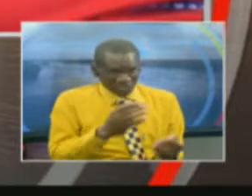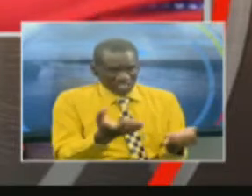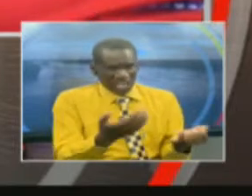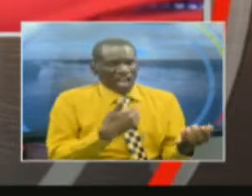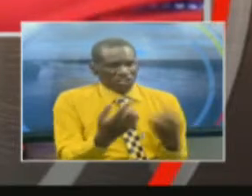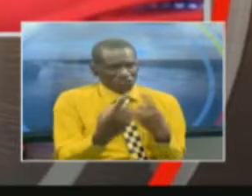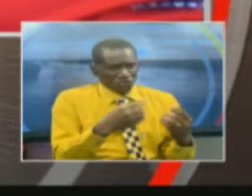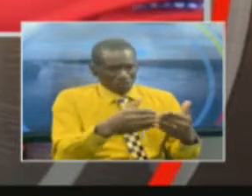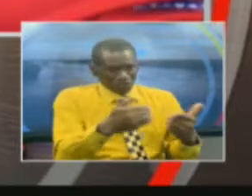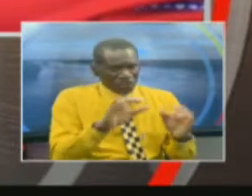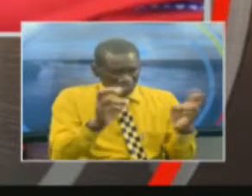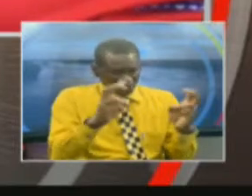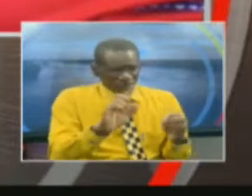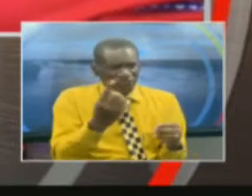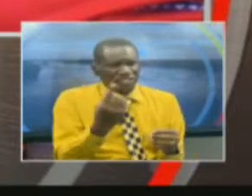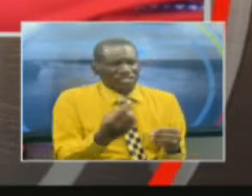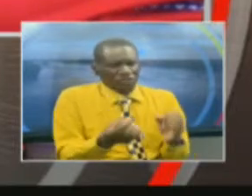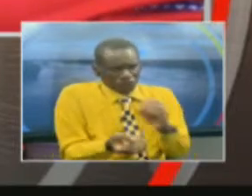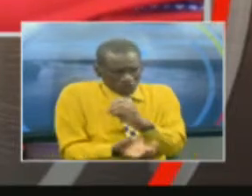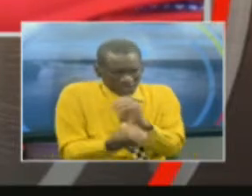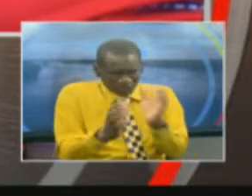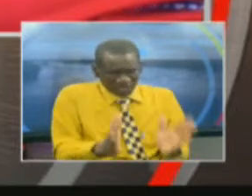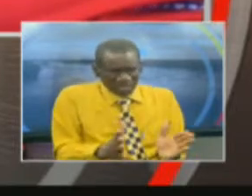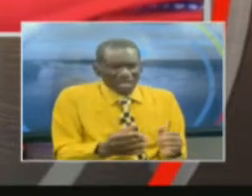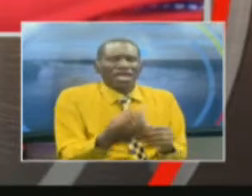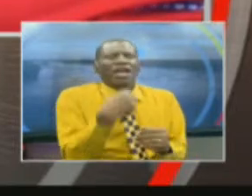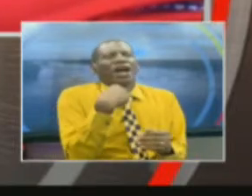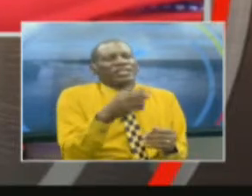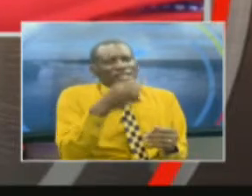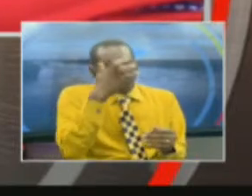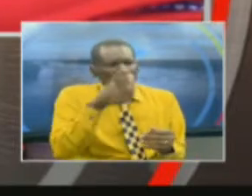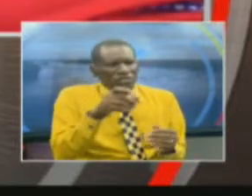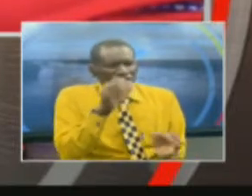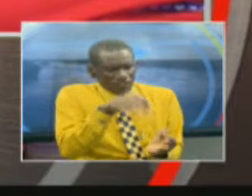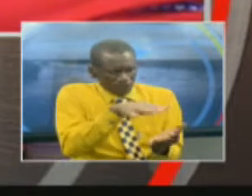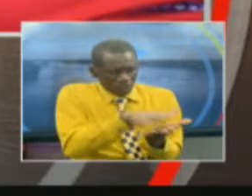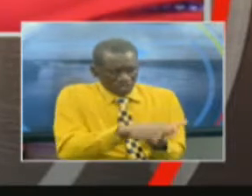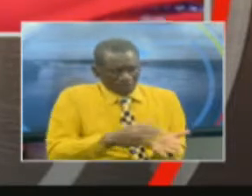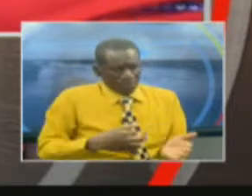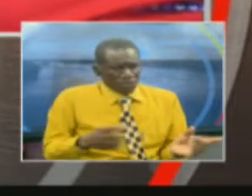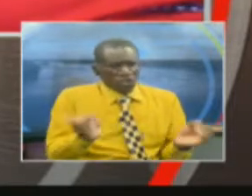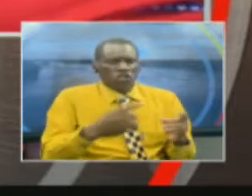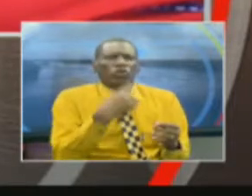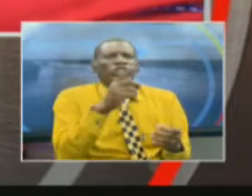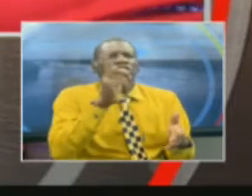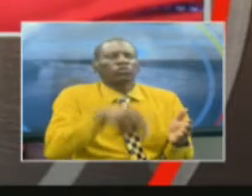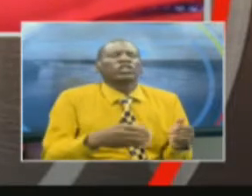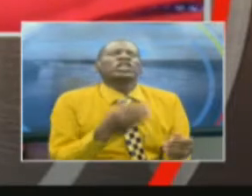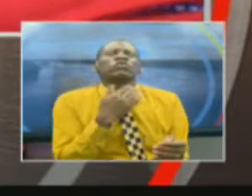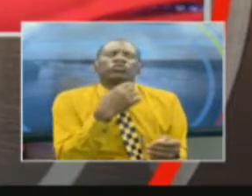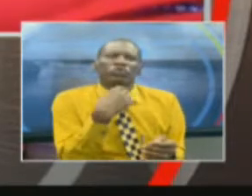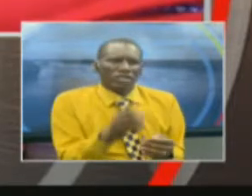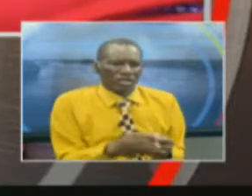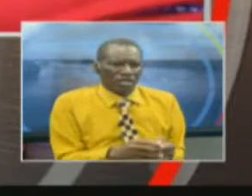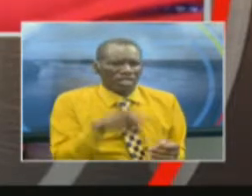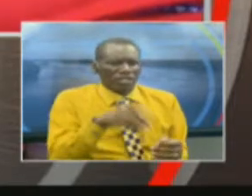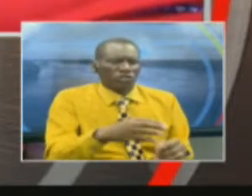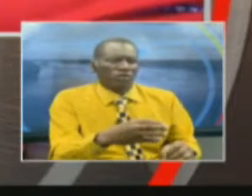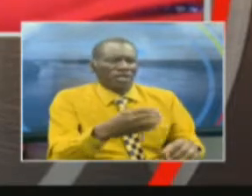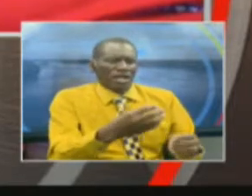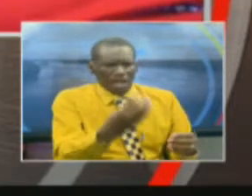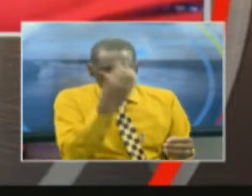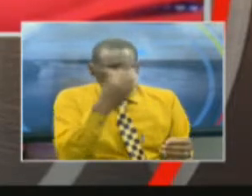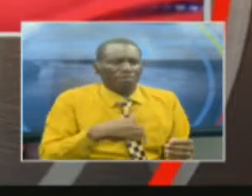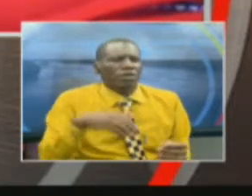time. And I said, because I know if you keep me not saying what I want to say, it would hurt me more.